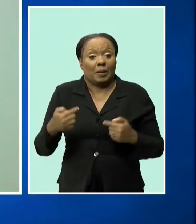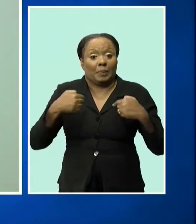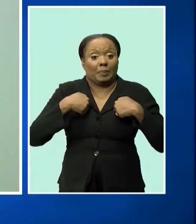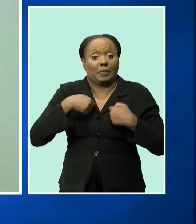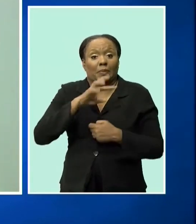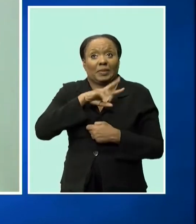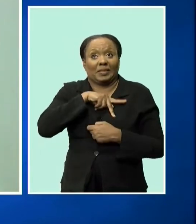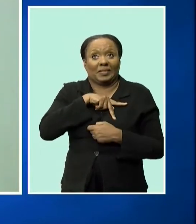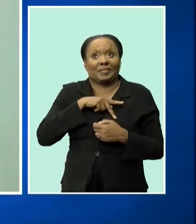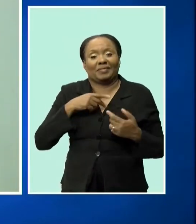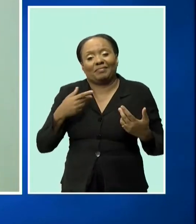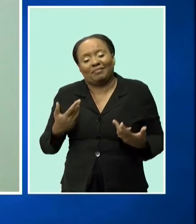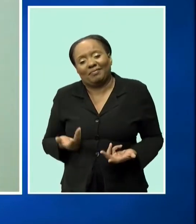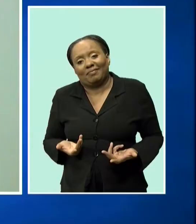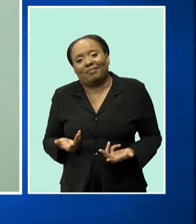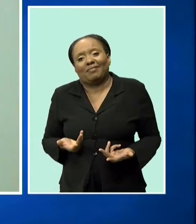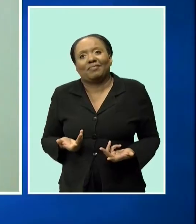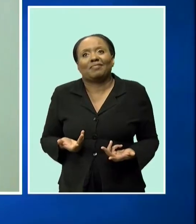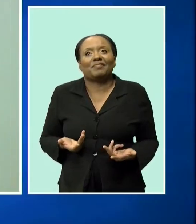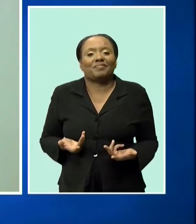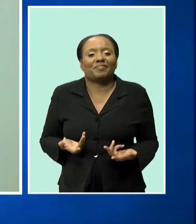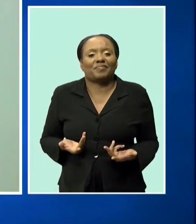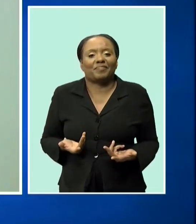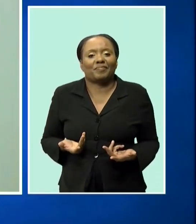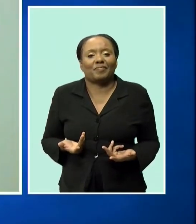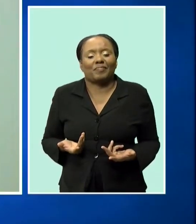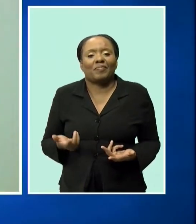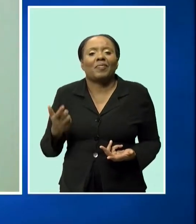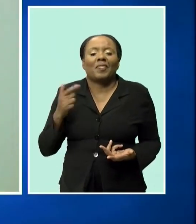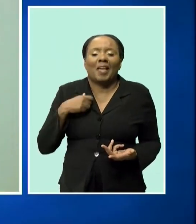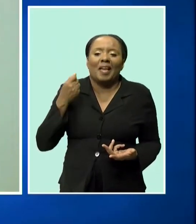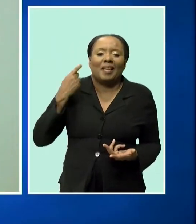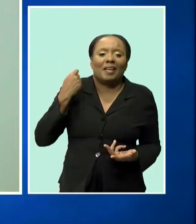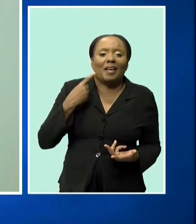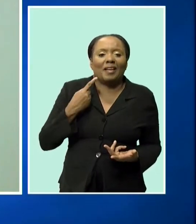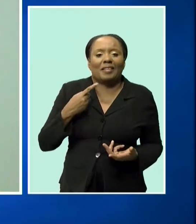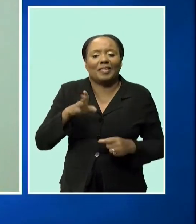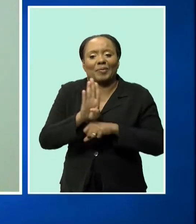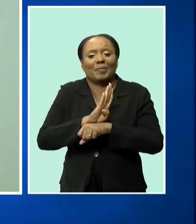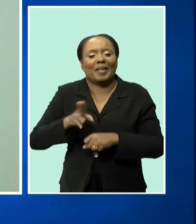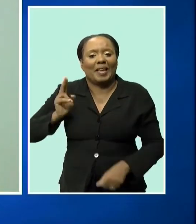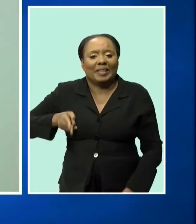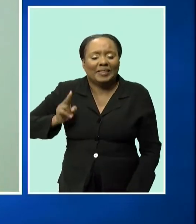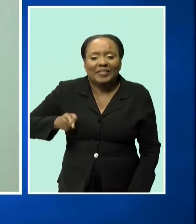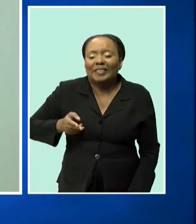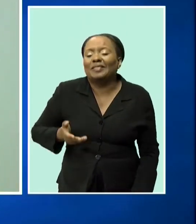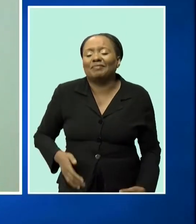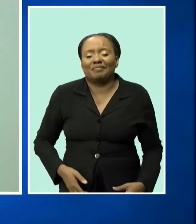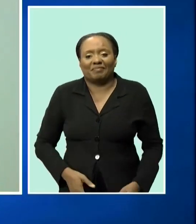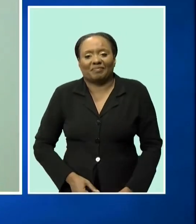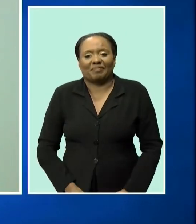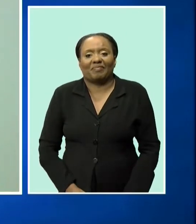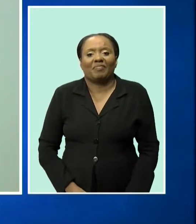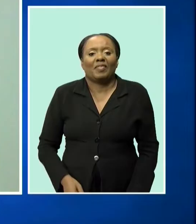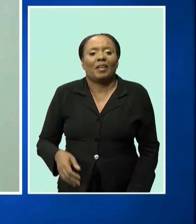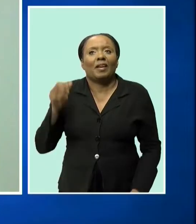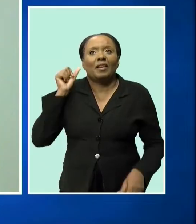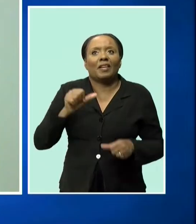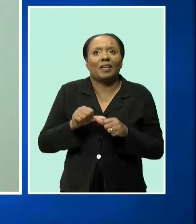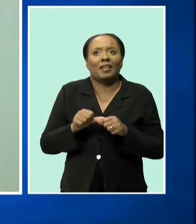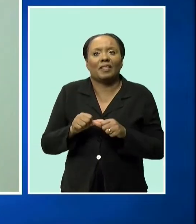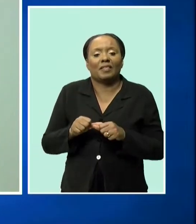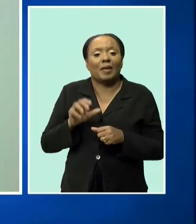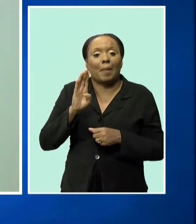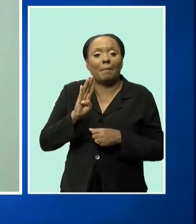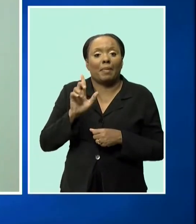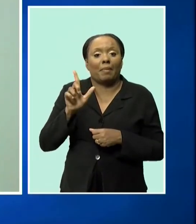personally, certainly it is not lost on me the history of the moment, particularly coming from the bosom of Grantley Adams' party, Barbados